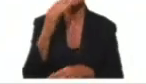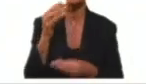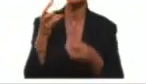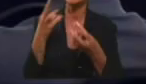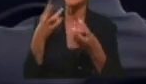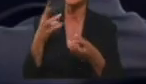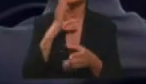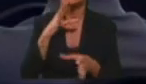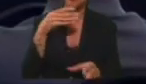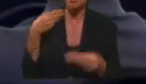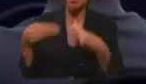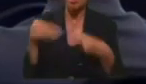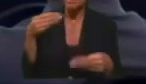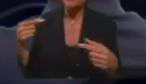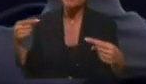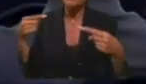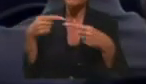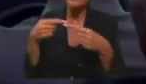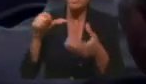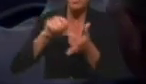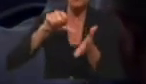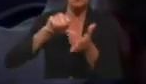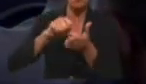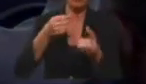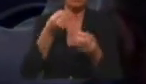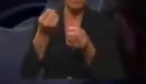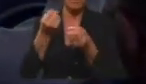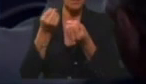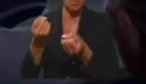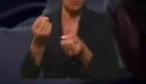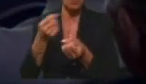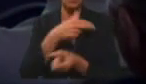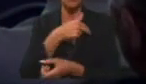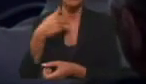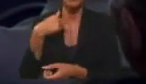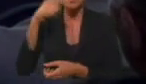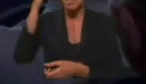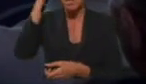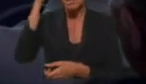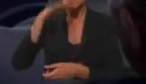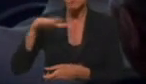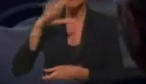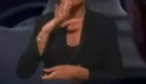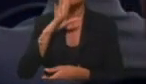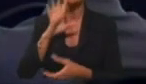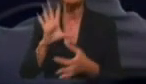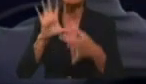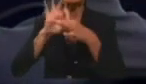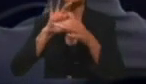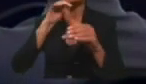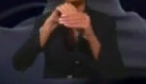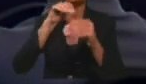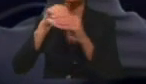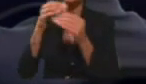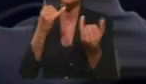slide. Our communities should be inclusive and accessible to all residents. As I have heard also in the previous speeches,